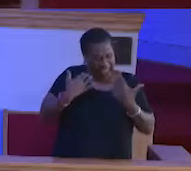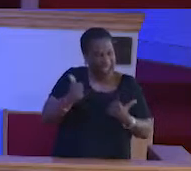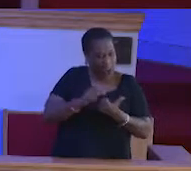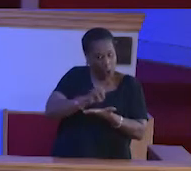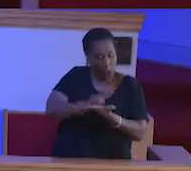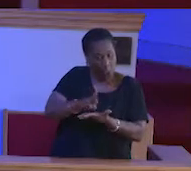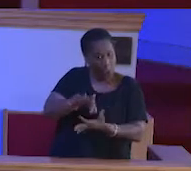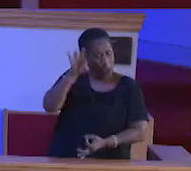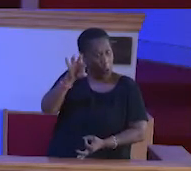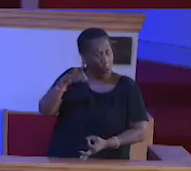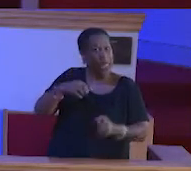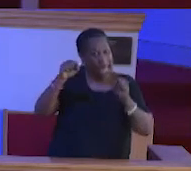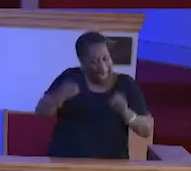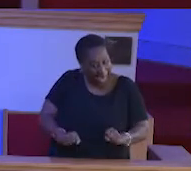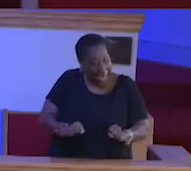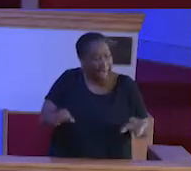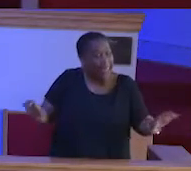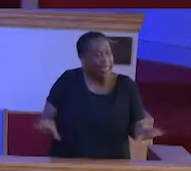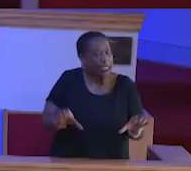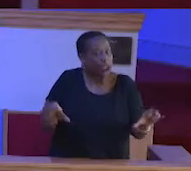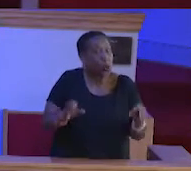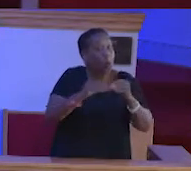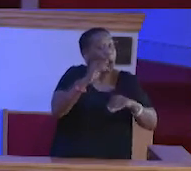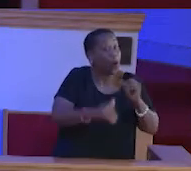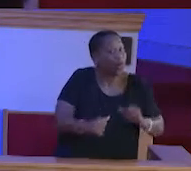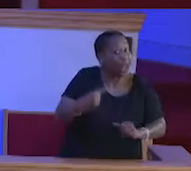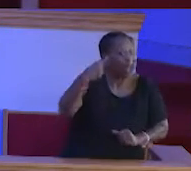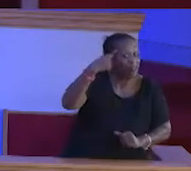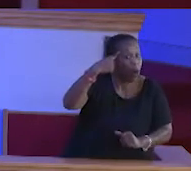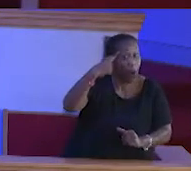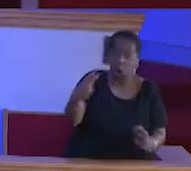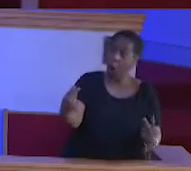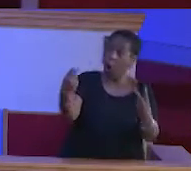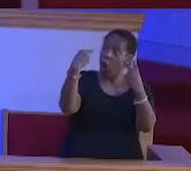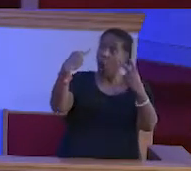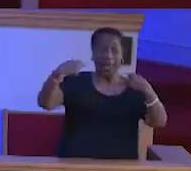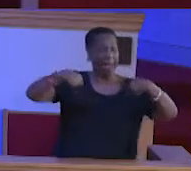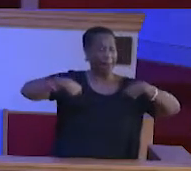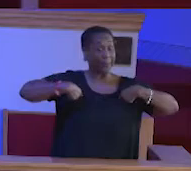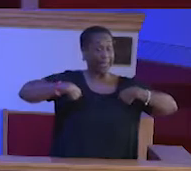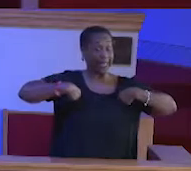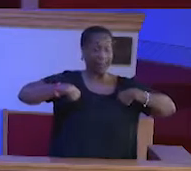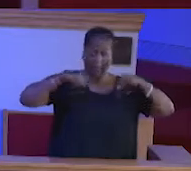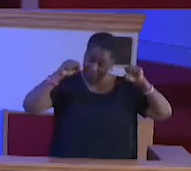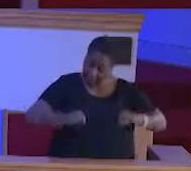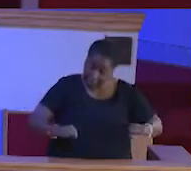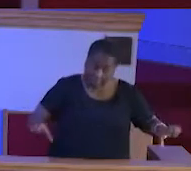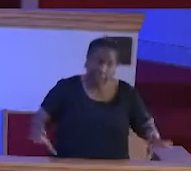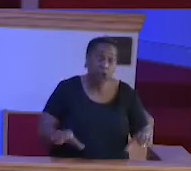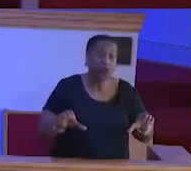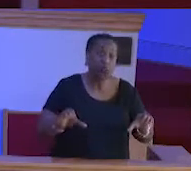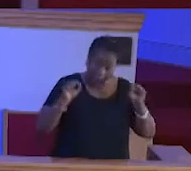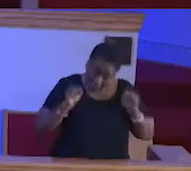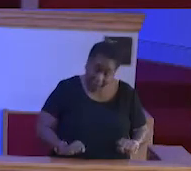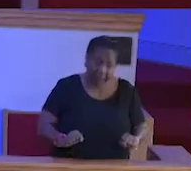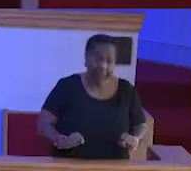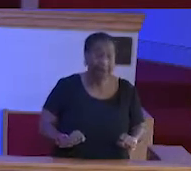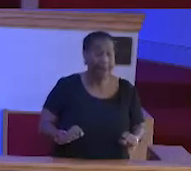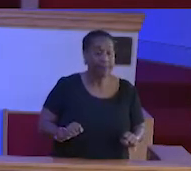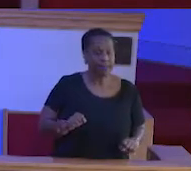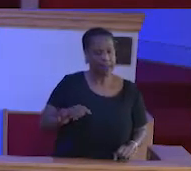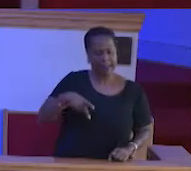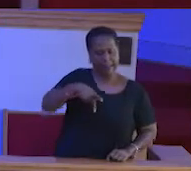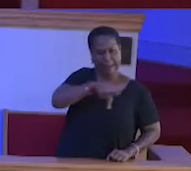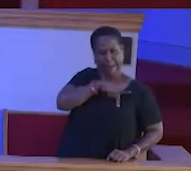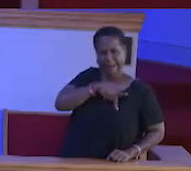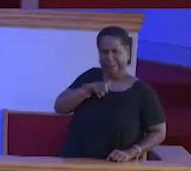can do more than I thought I was capable. Look at me. Peter can say this definitively